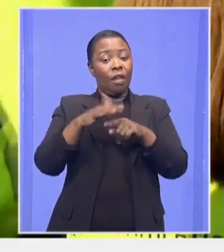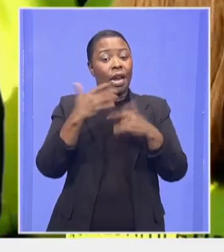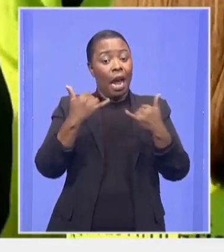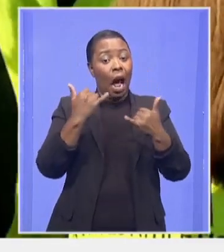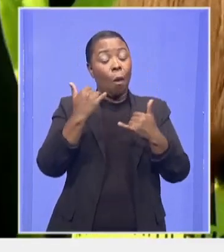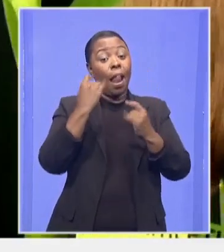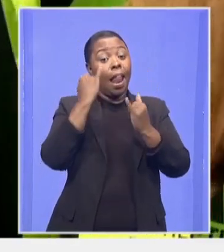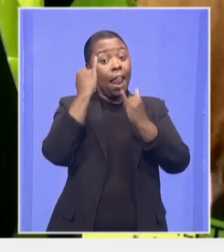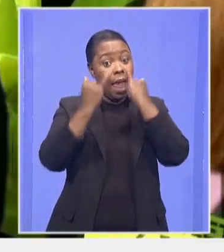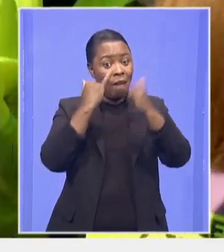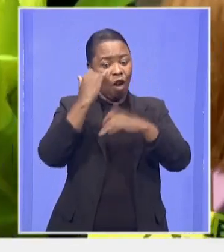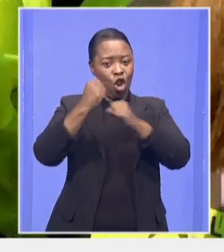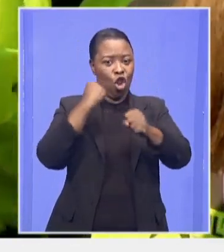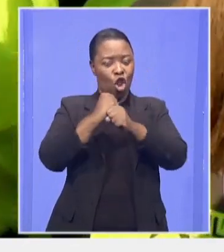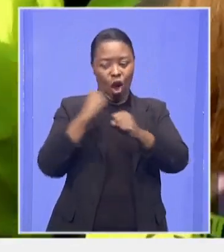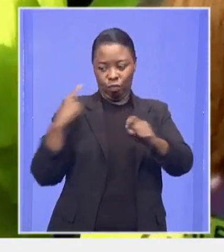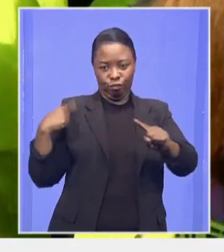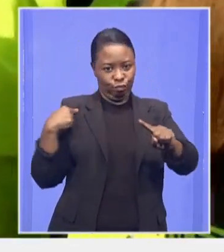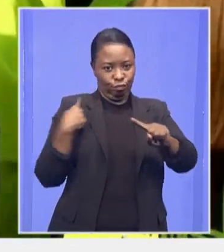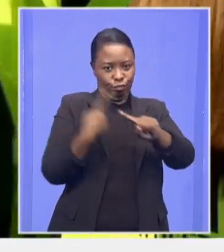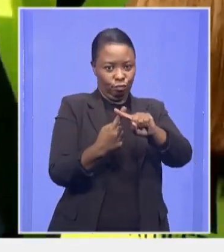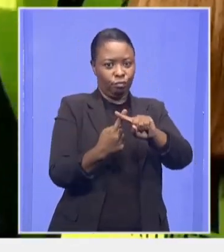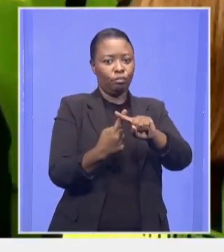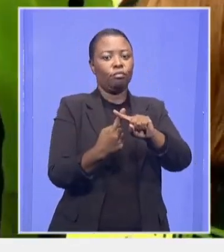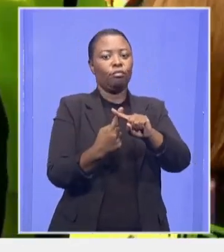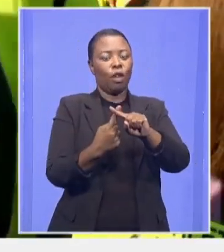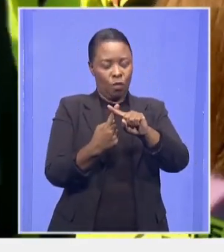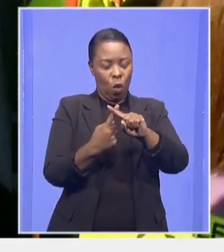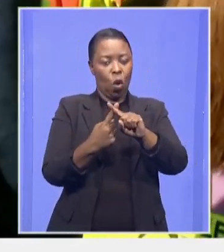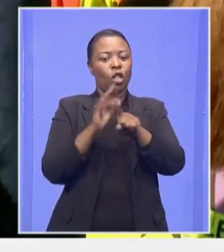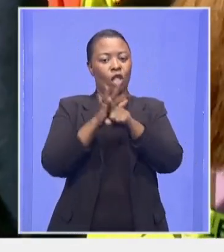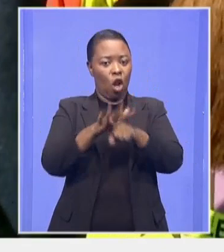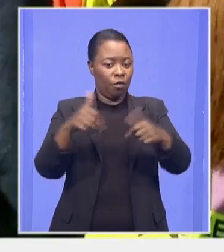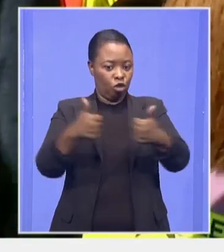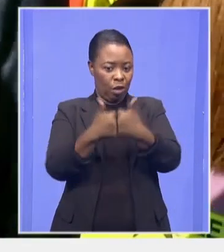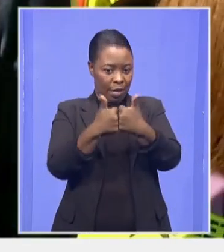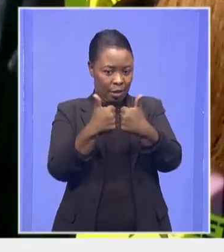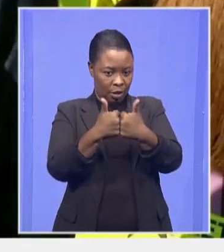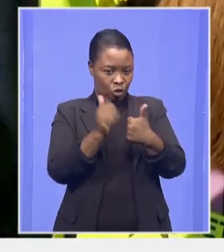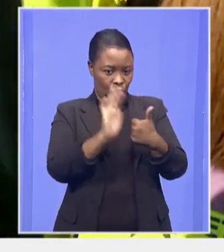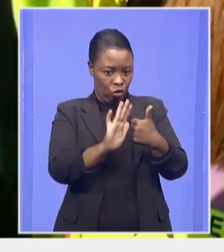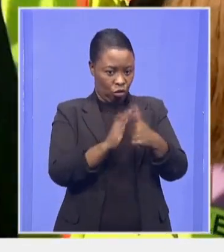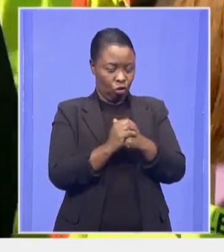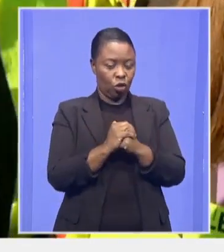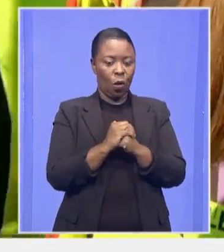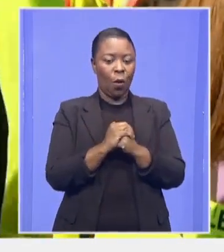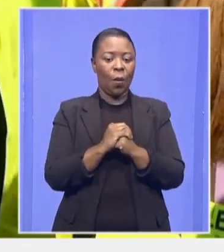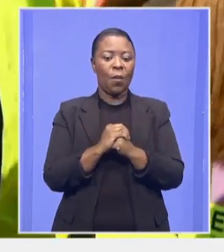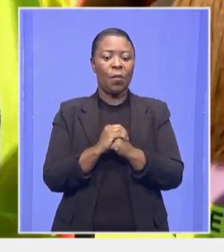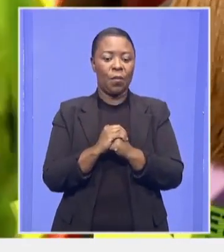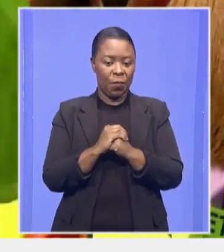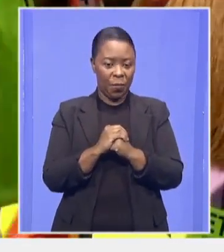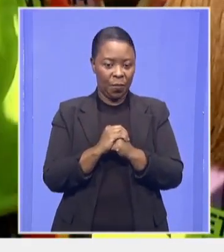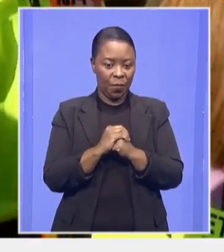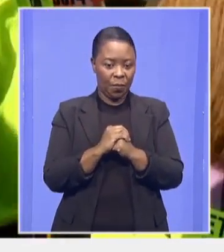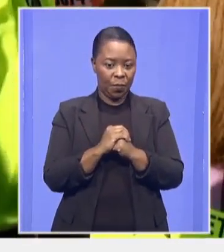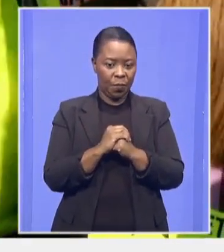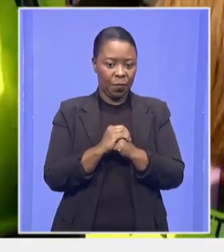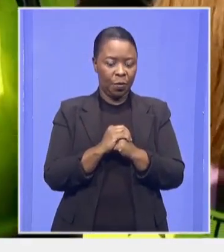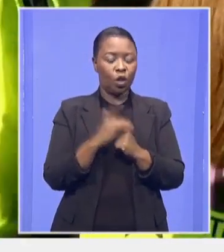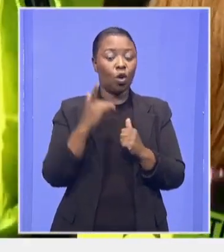Slave Route Challenge. The Brimstone Iteko Sports Athletic Club has been